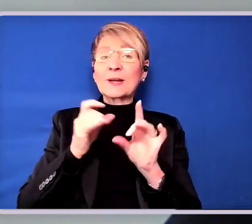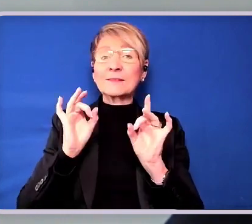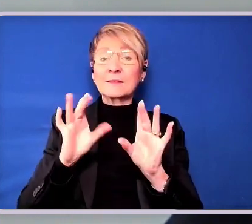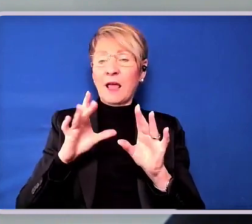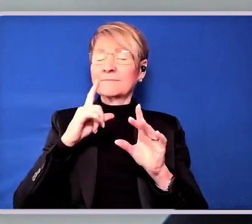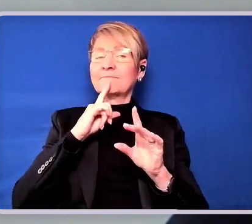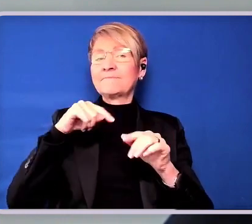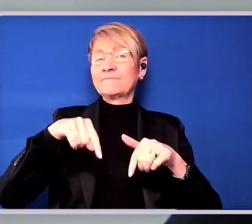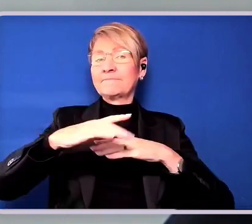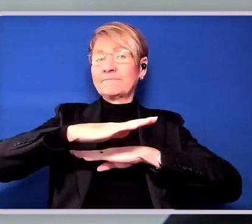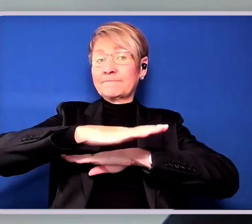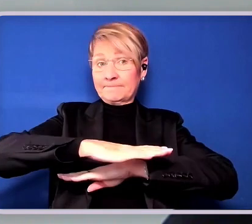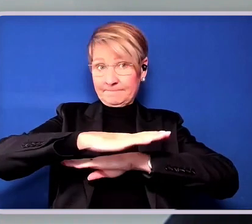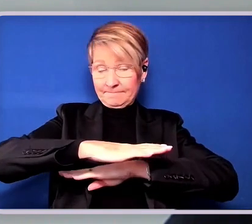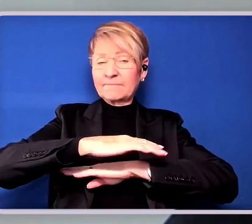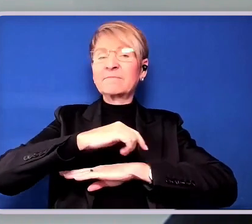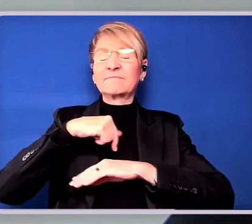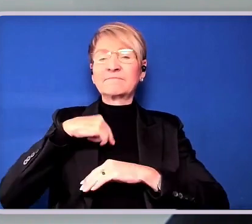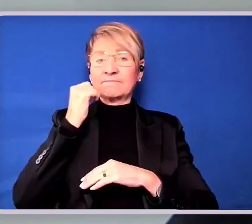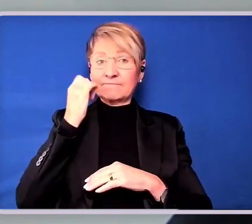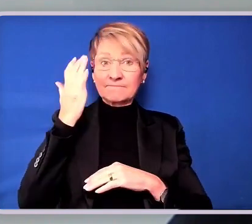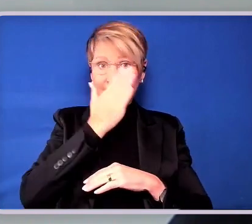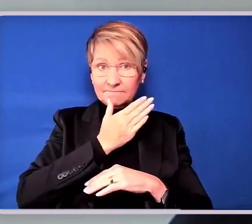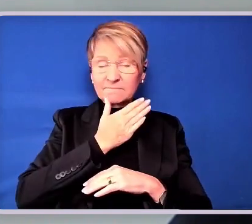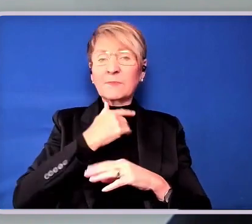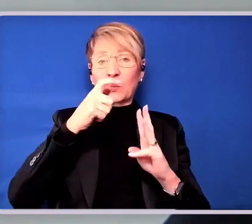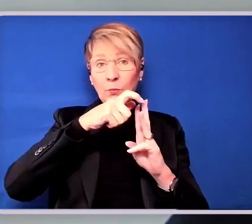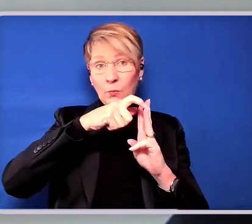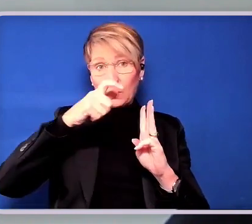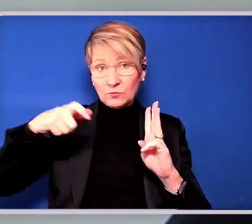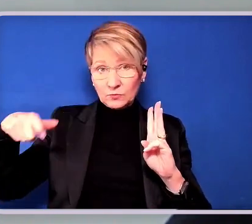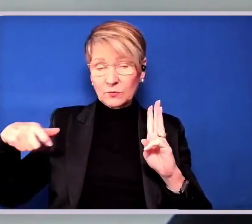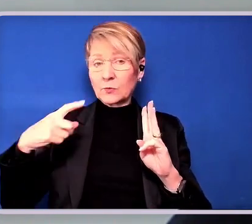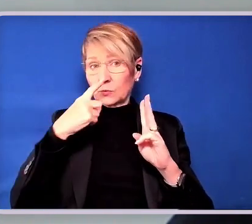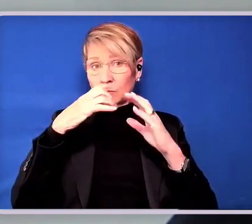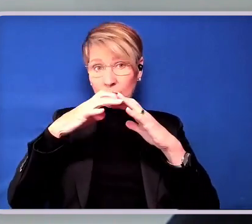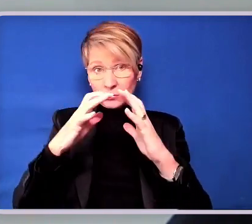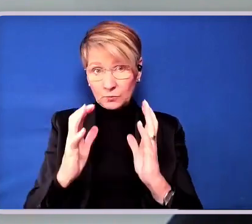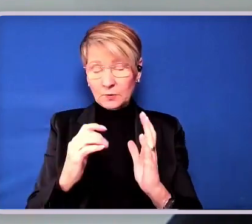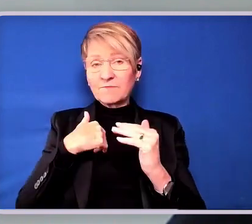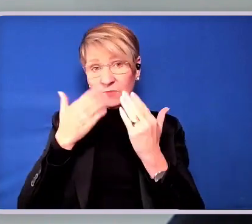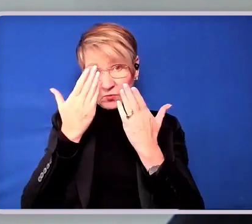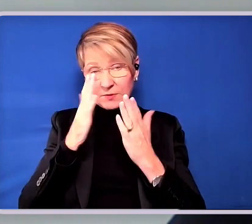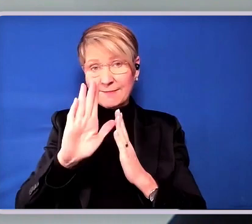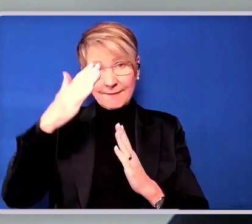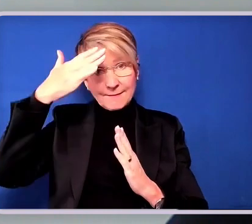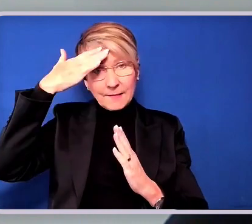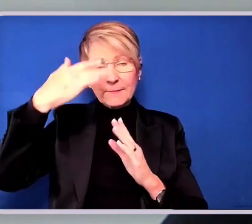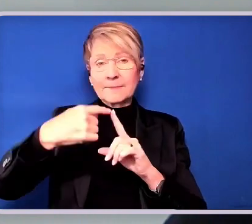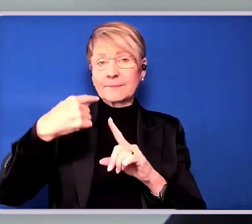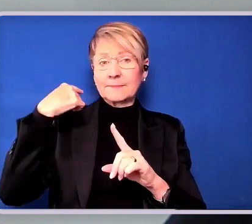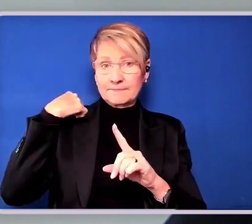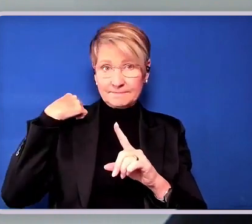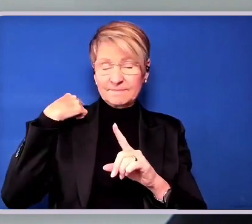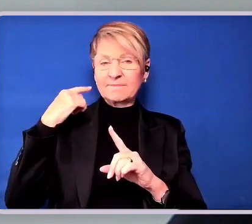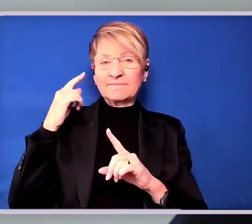of the unceded lands of the Wurundjeri people of the Kulin Nation, and pay my respect to their elders past and present.